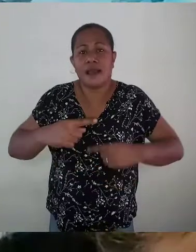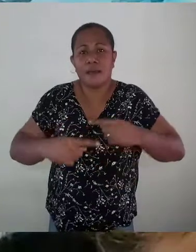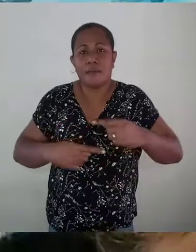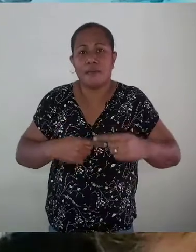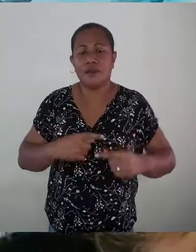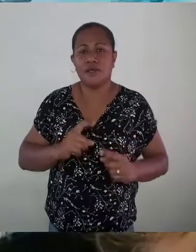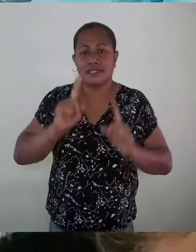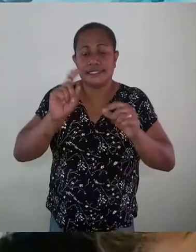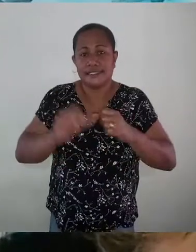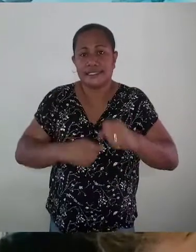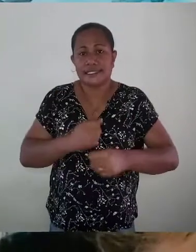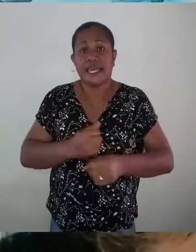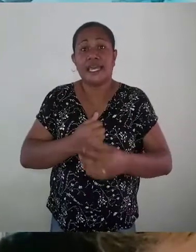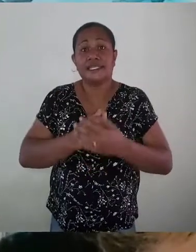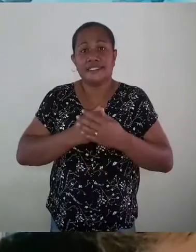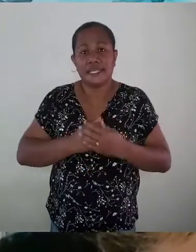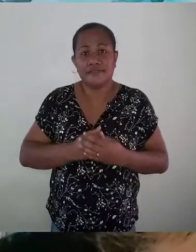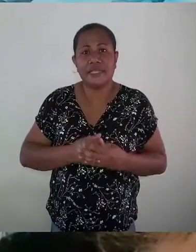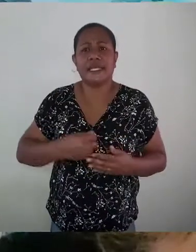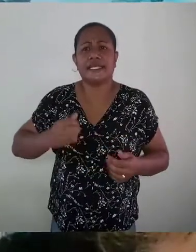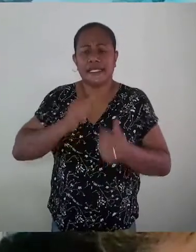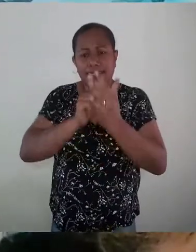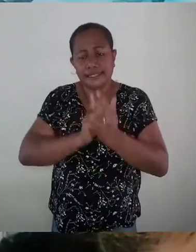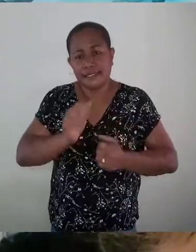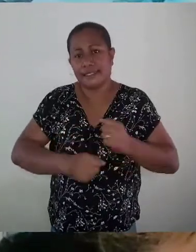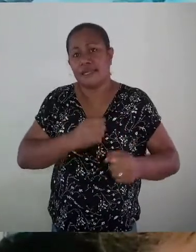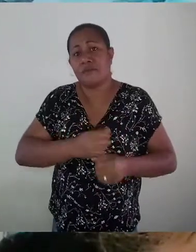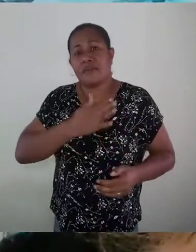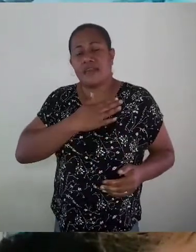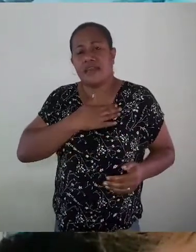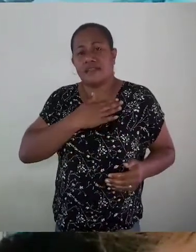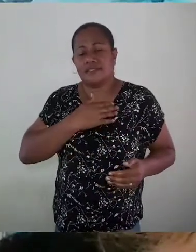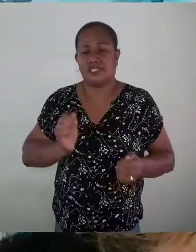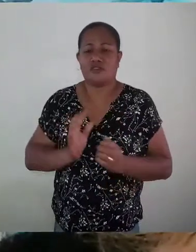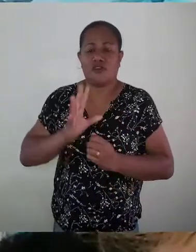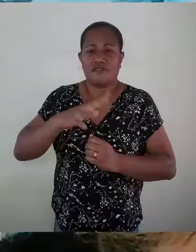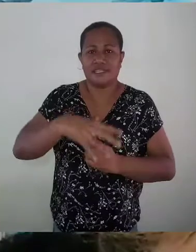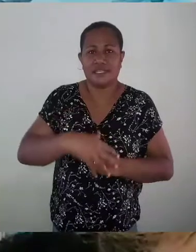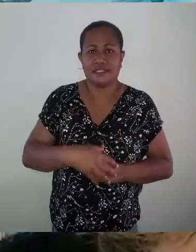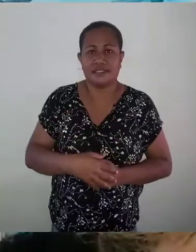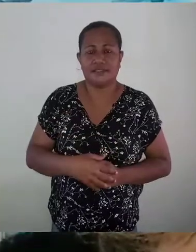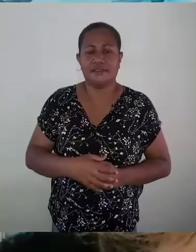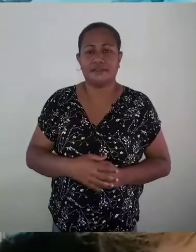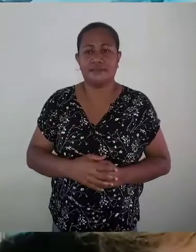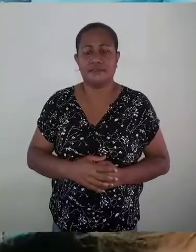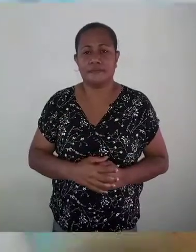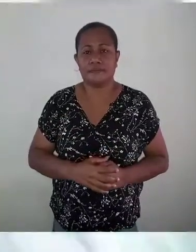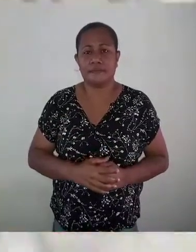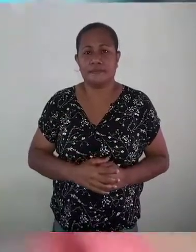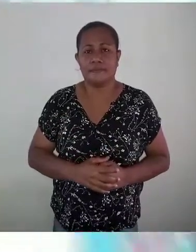safe and keeping healthy during COVID-19. Let's hear what she has to say.